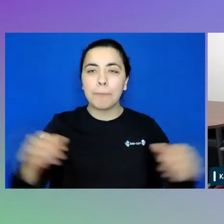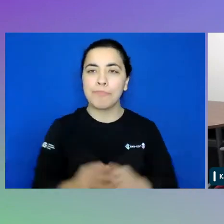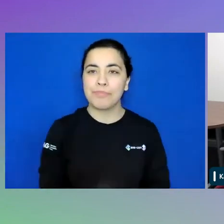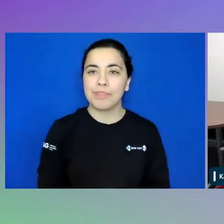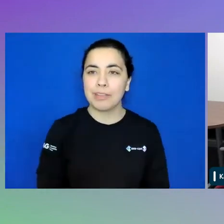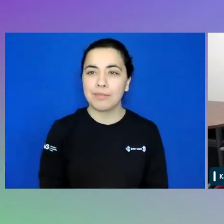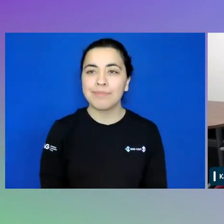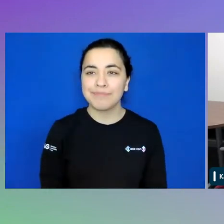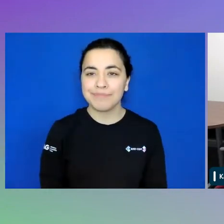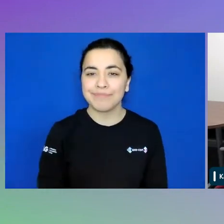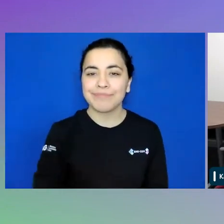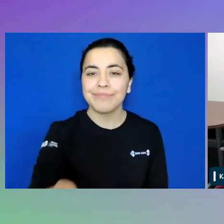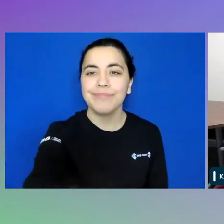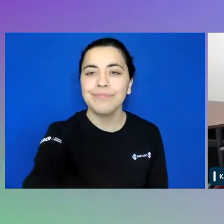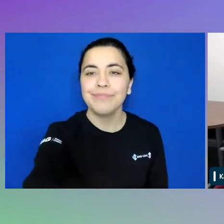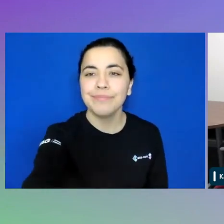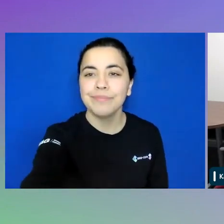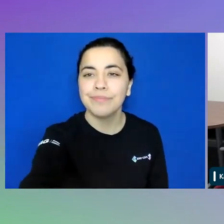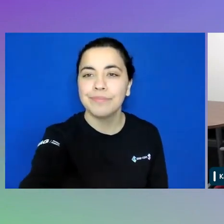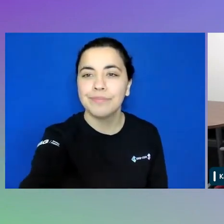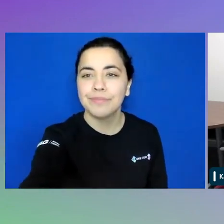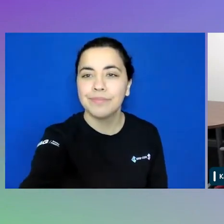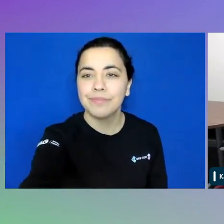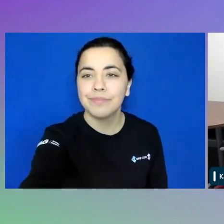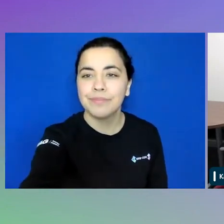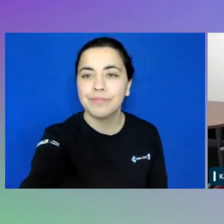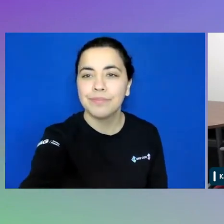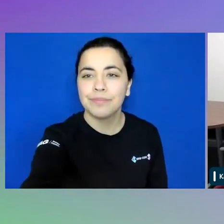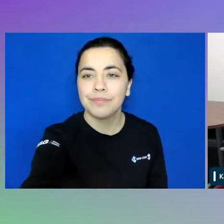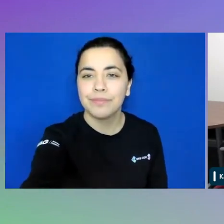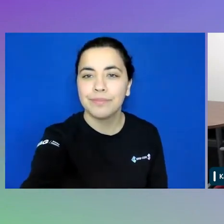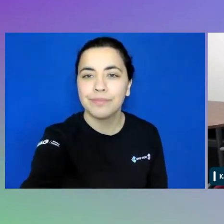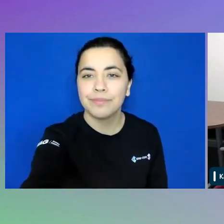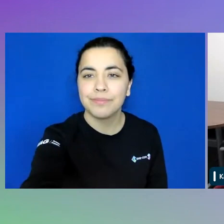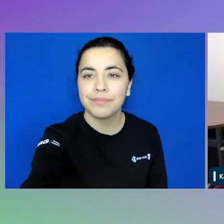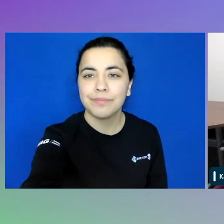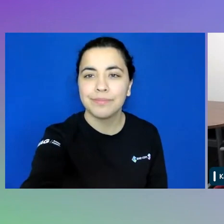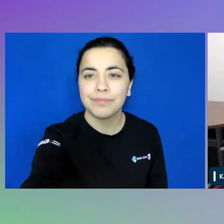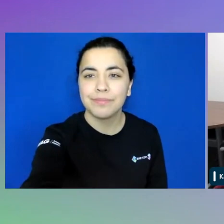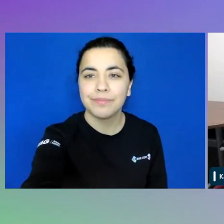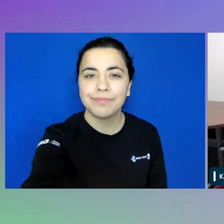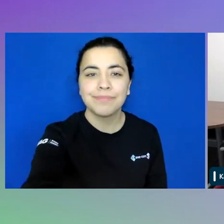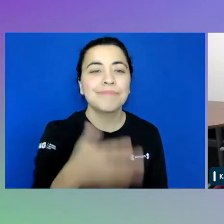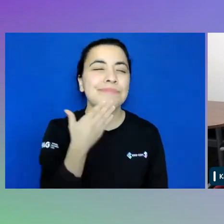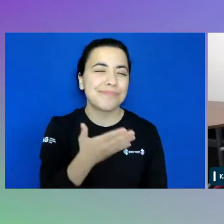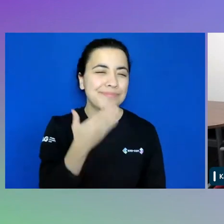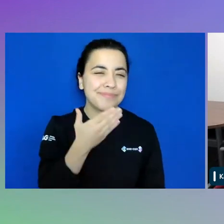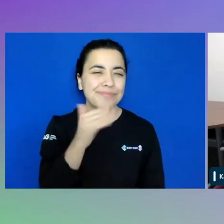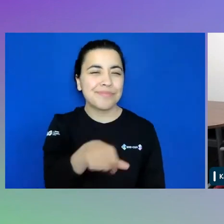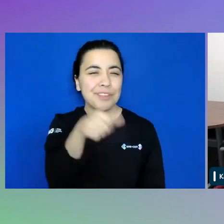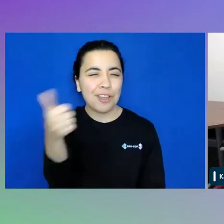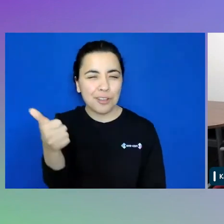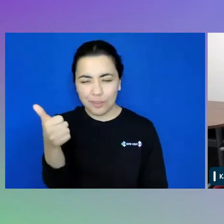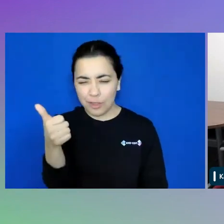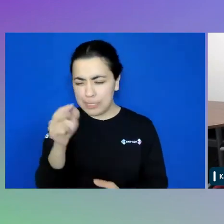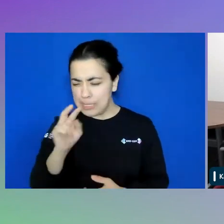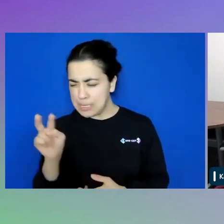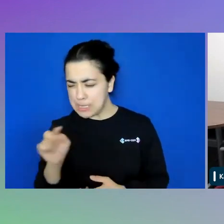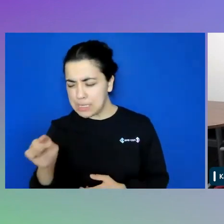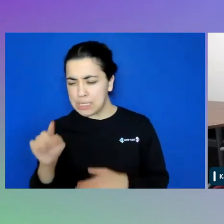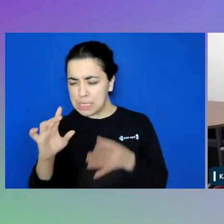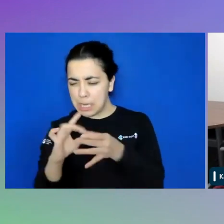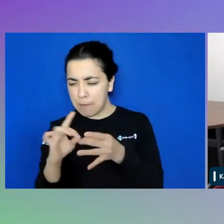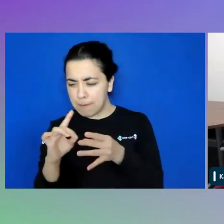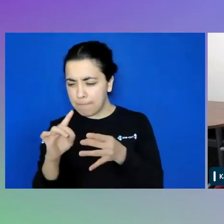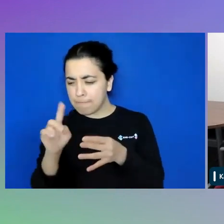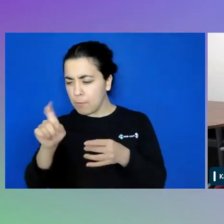Thank you. One other one here that's a comment leading to a question. Faye said, I love